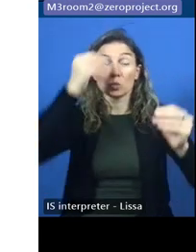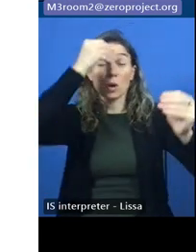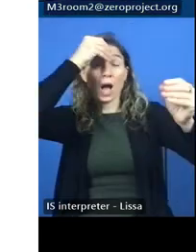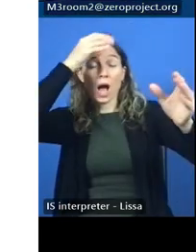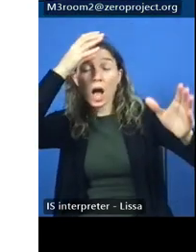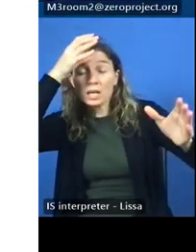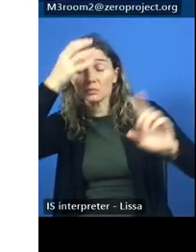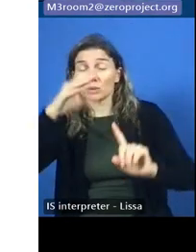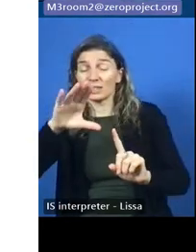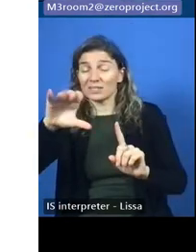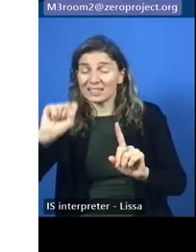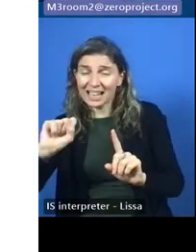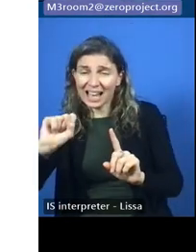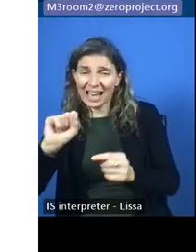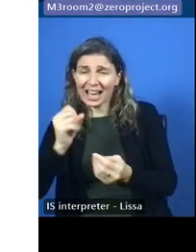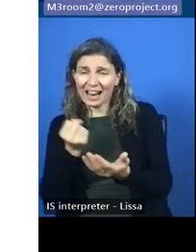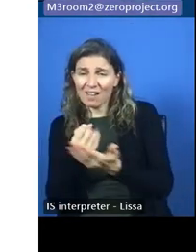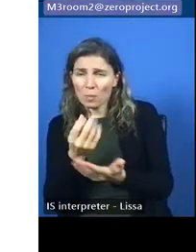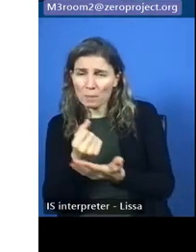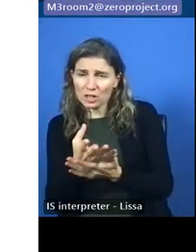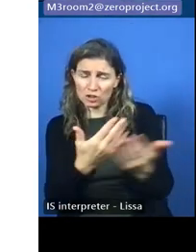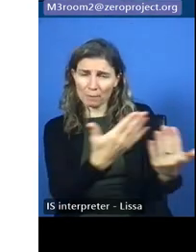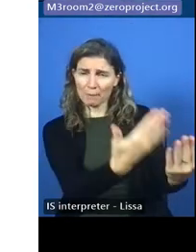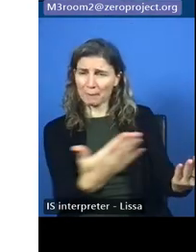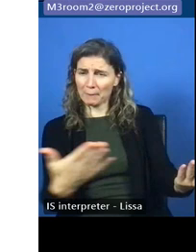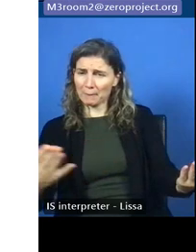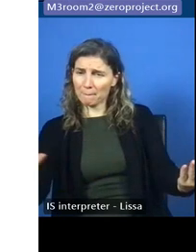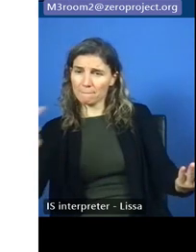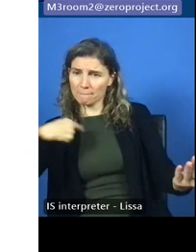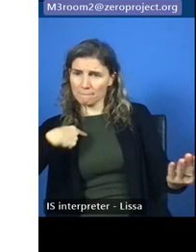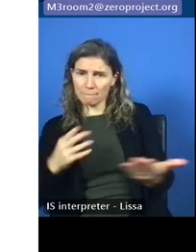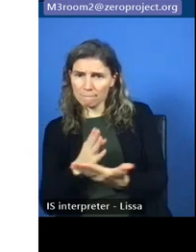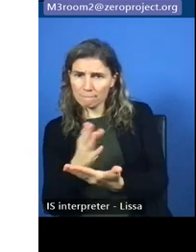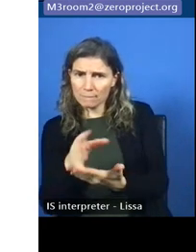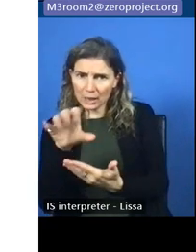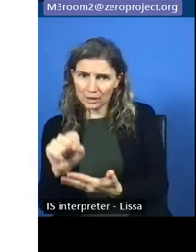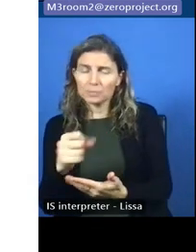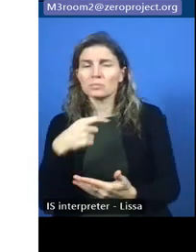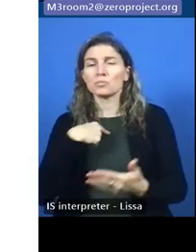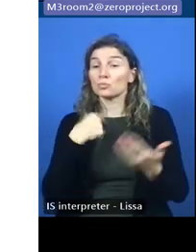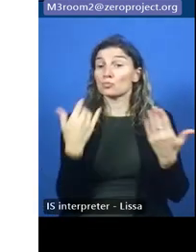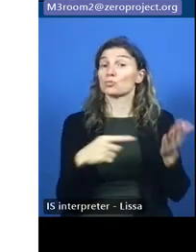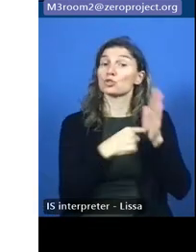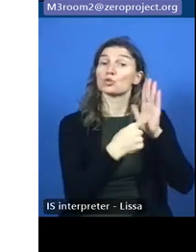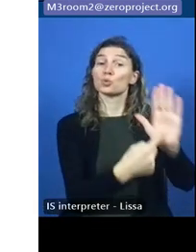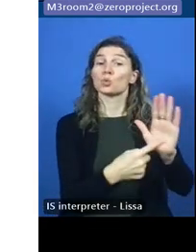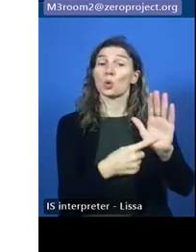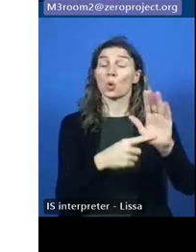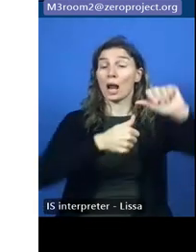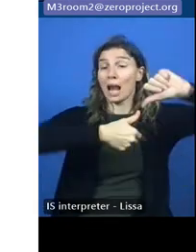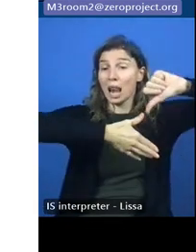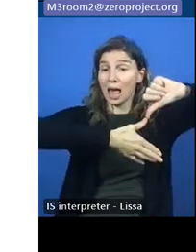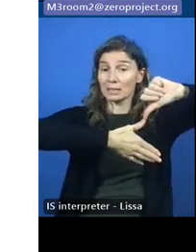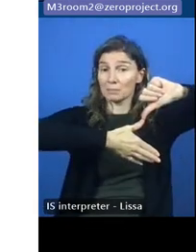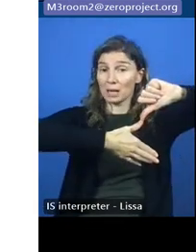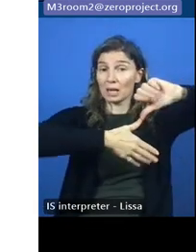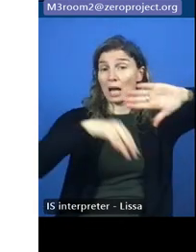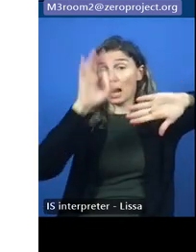society. In the slide, I'm showing a map, a clickable map of Latin America and the